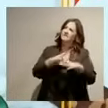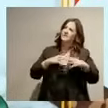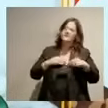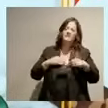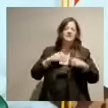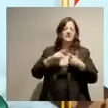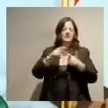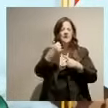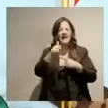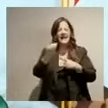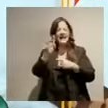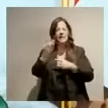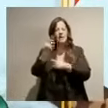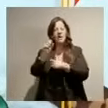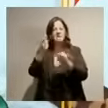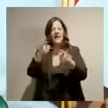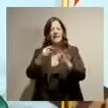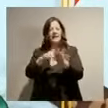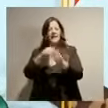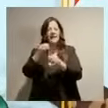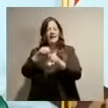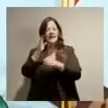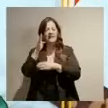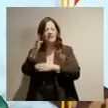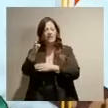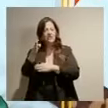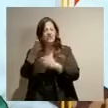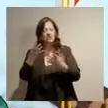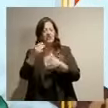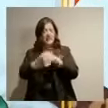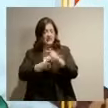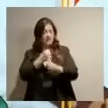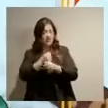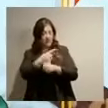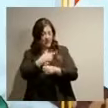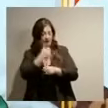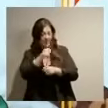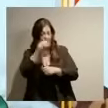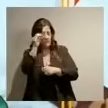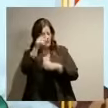receptiveness to any bonds that might happen this year? Do you want any?